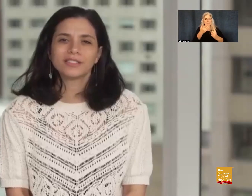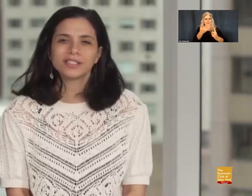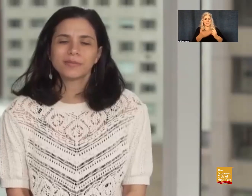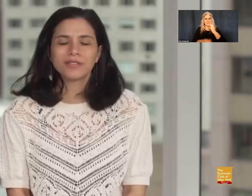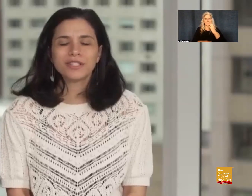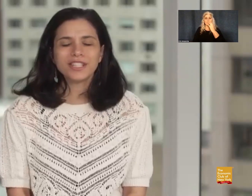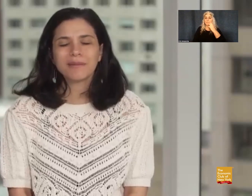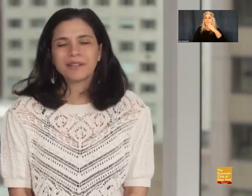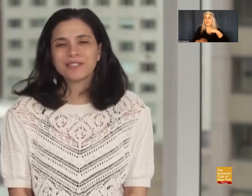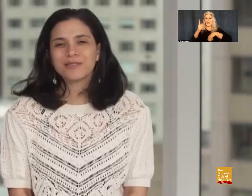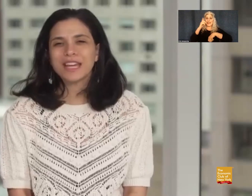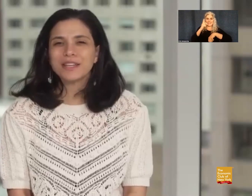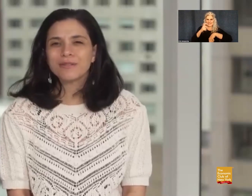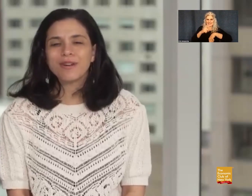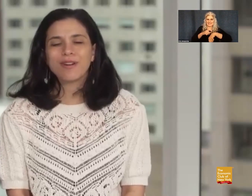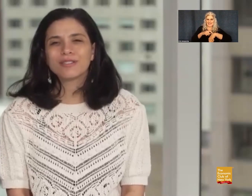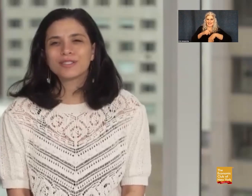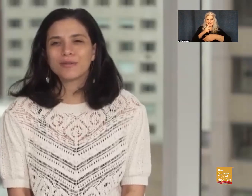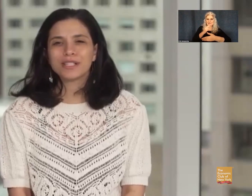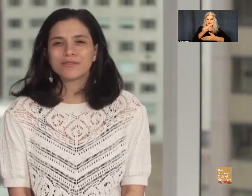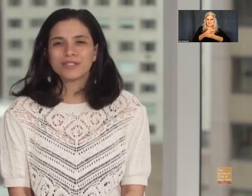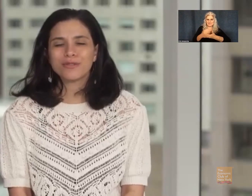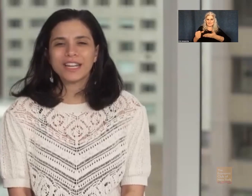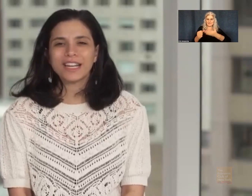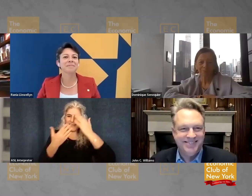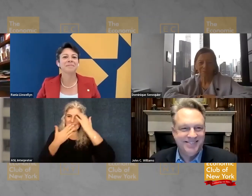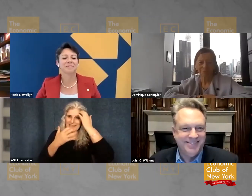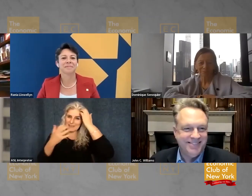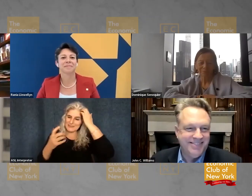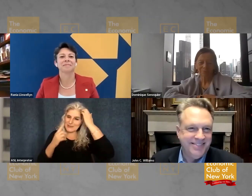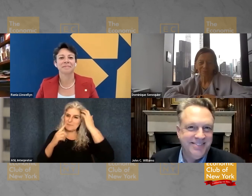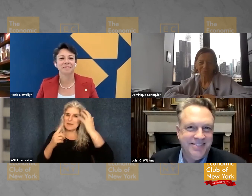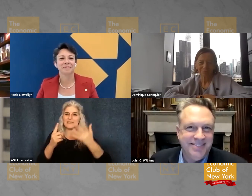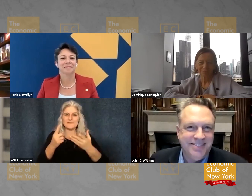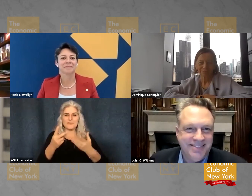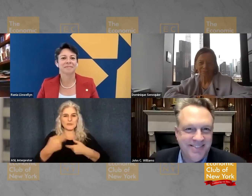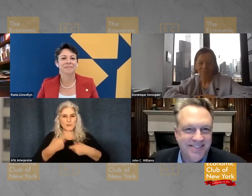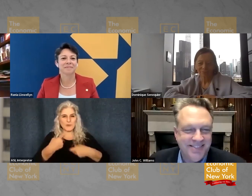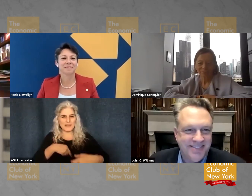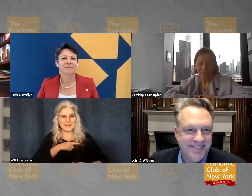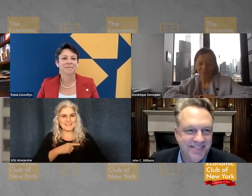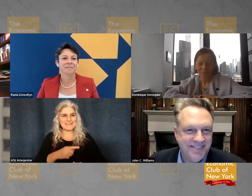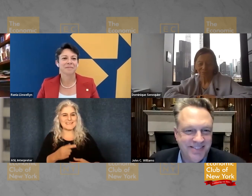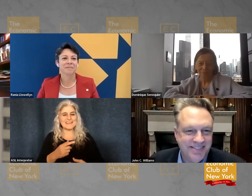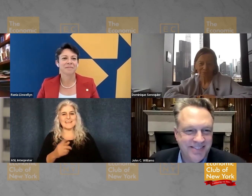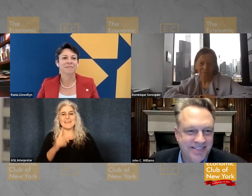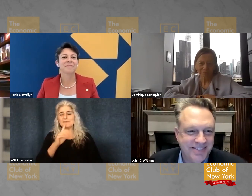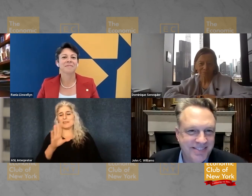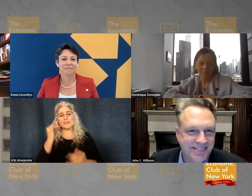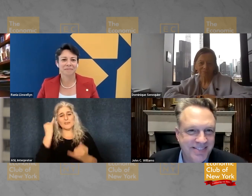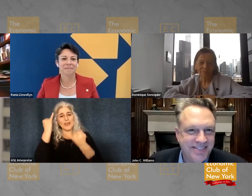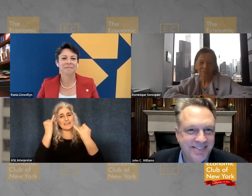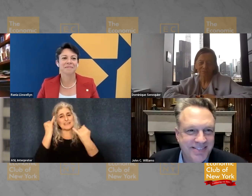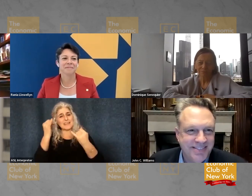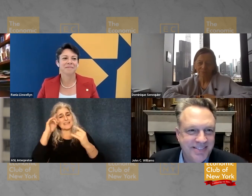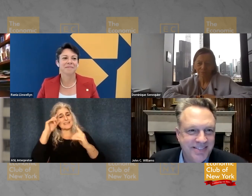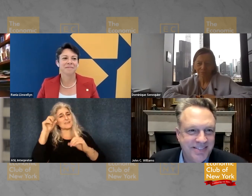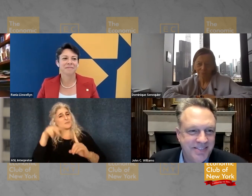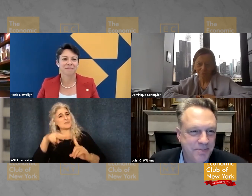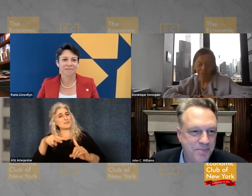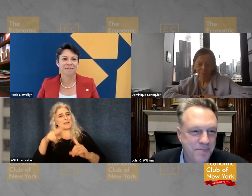are just approaching time here. So thank you all so much for joining us. I really appreciated your insights. It was a really interesting conversation.